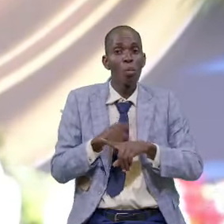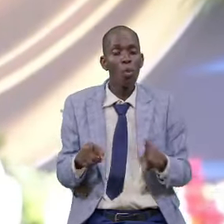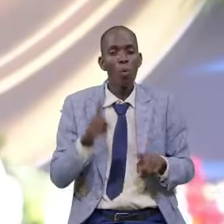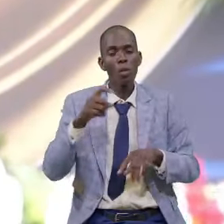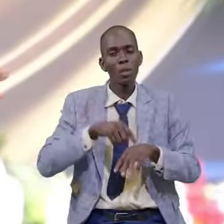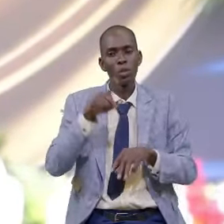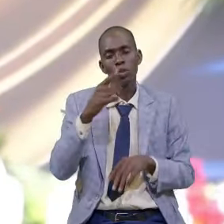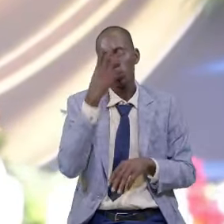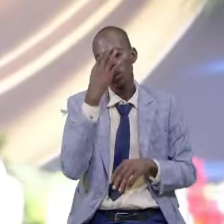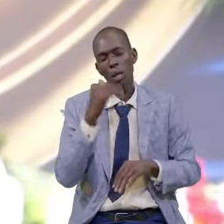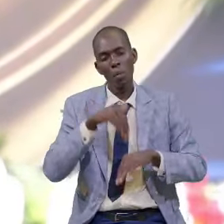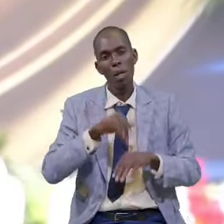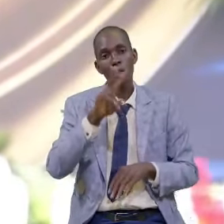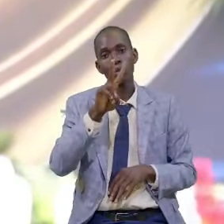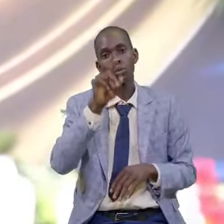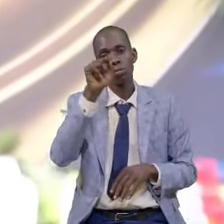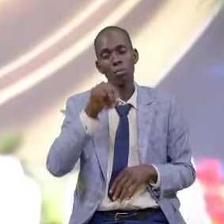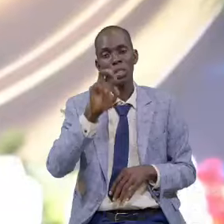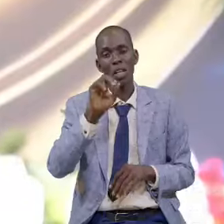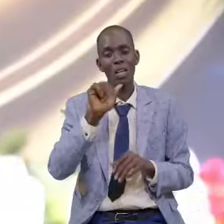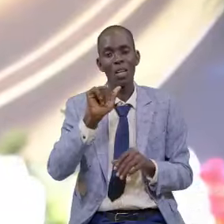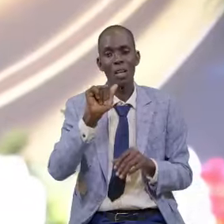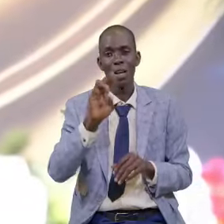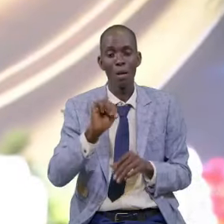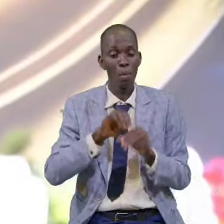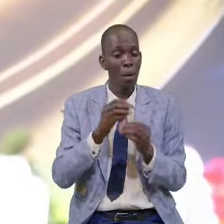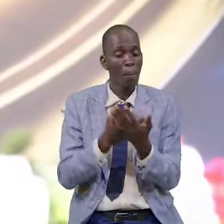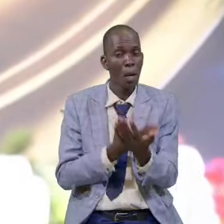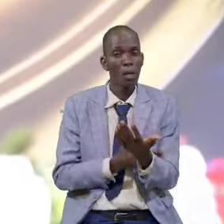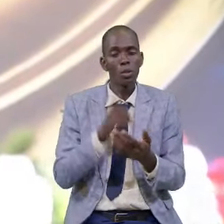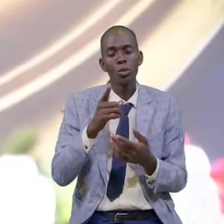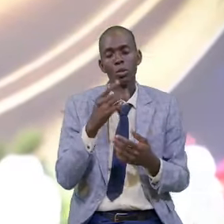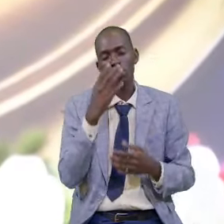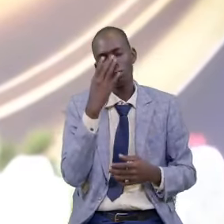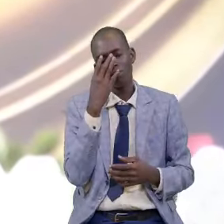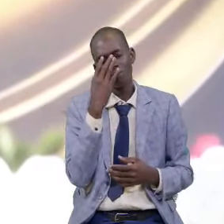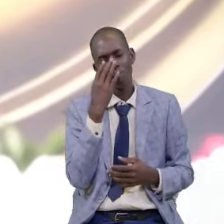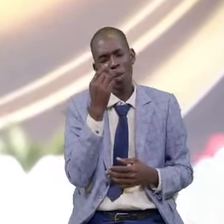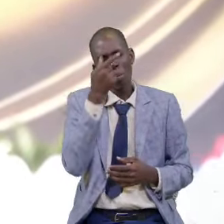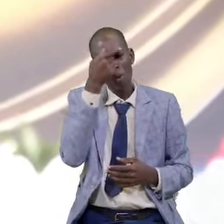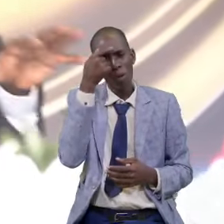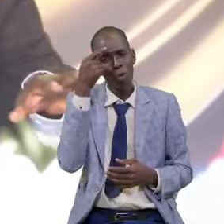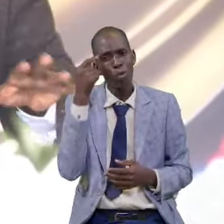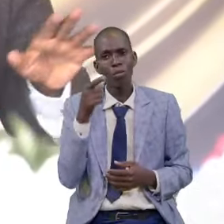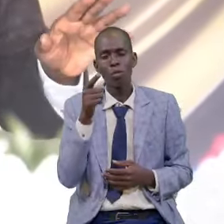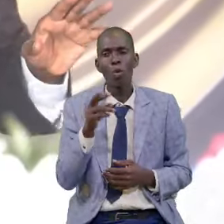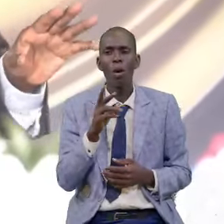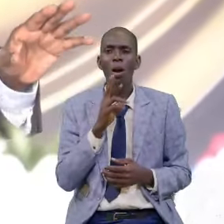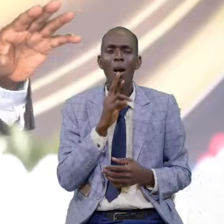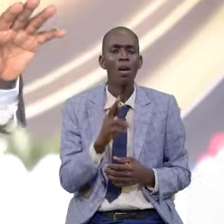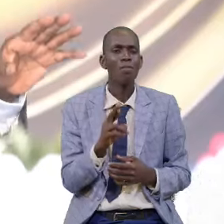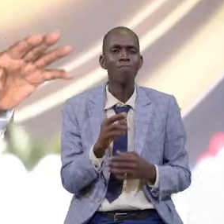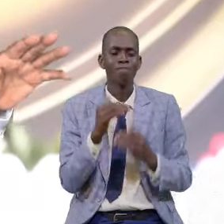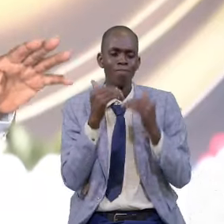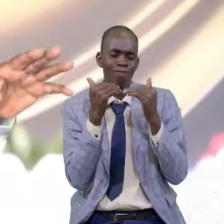And as you slept, you tried to sleep, but because your rhythm of sleeping